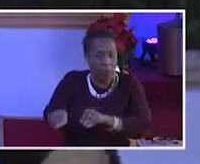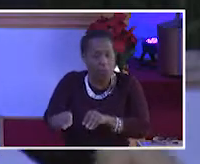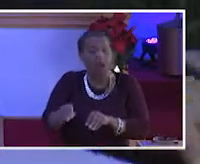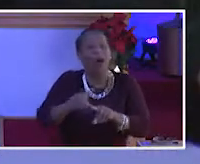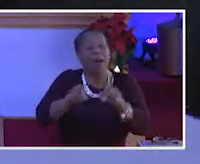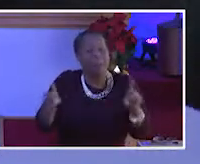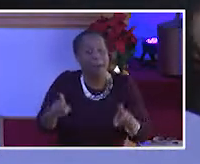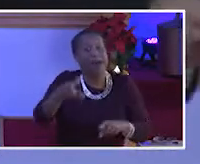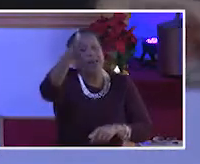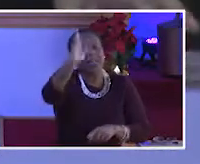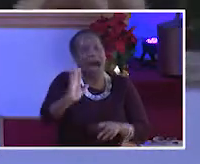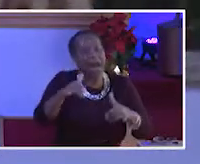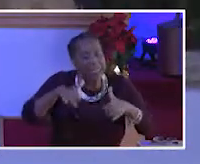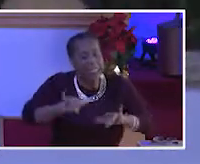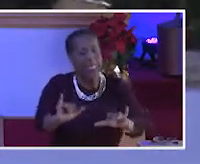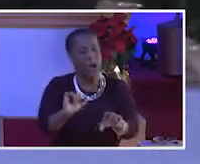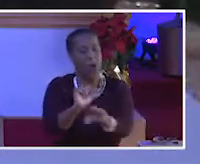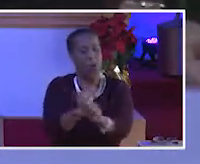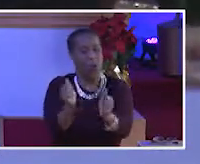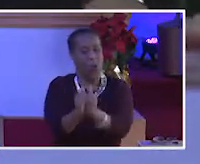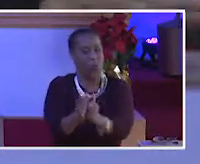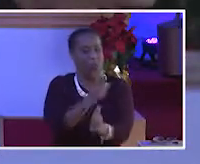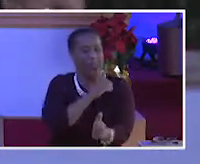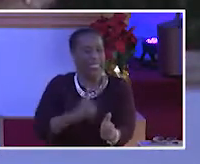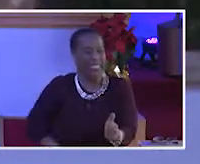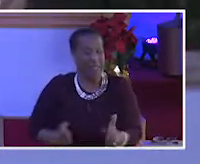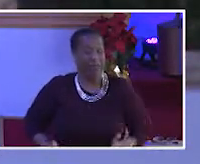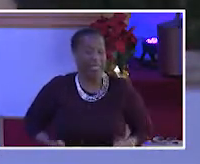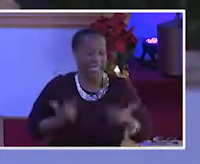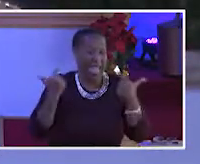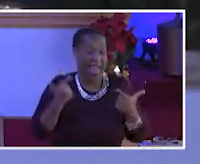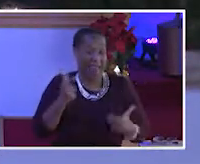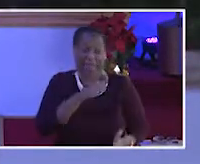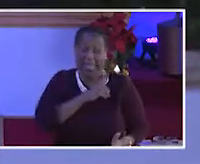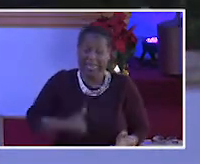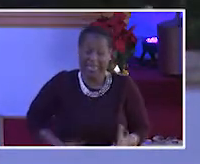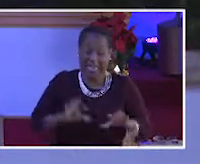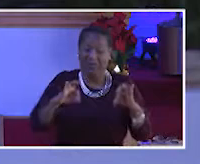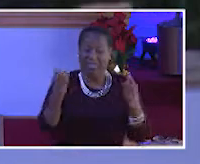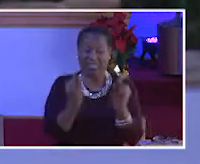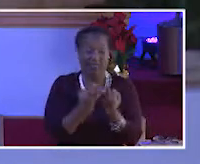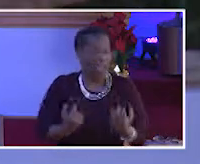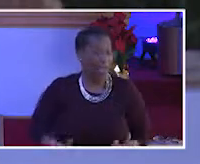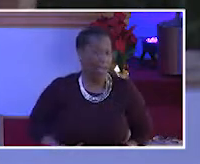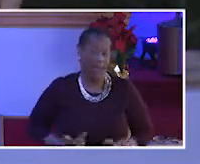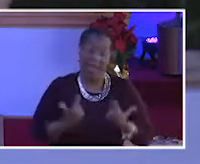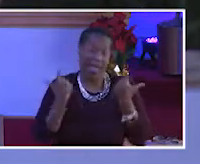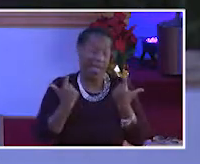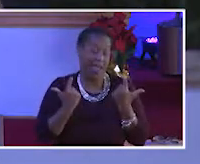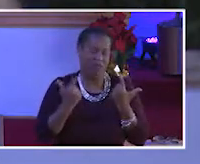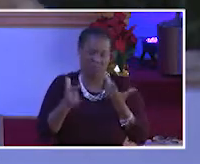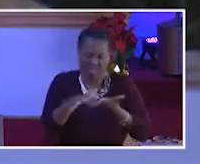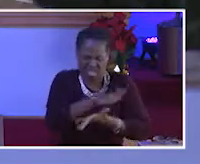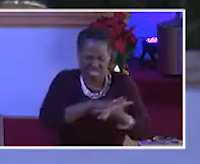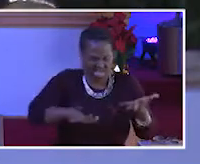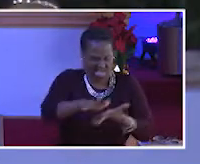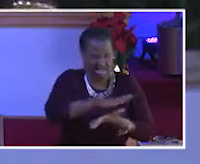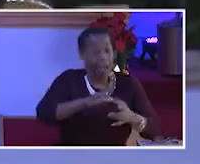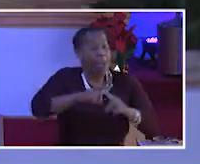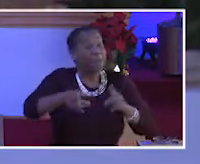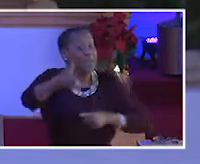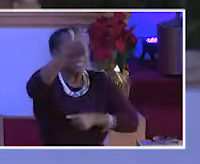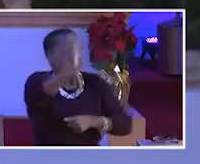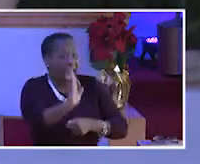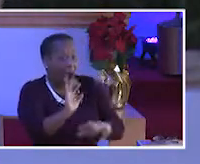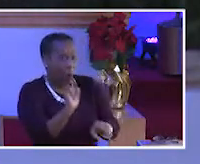yet God still worked in David's life. David's family life was all in smatters and tatters, but God